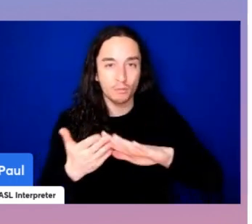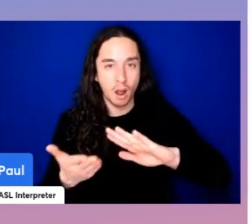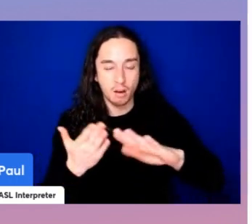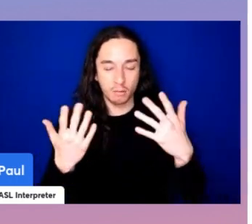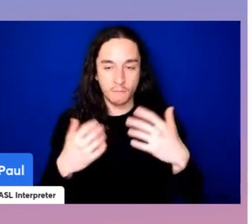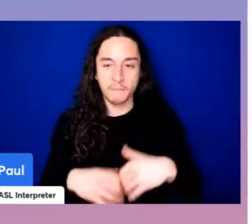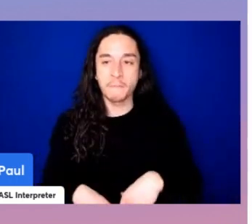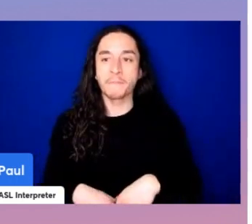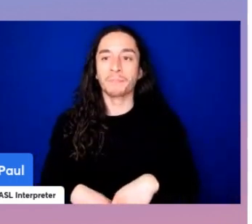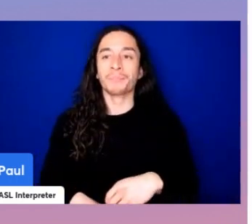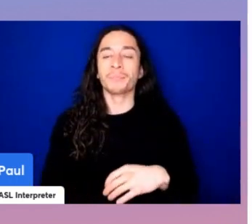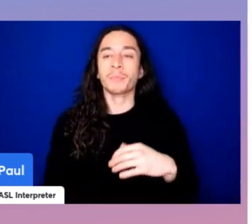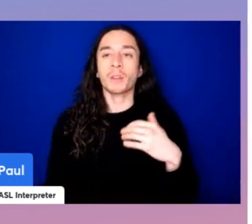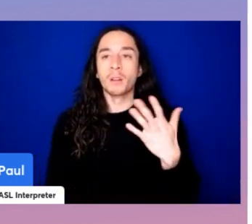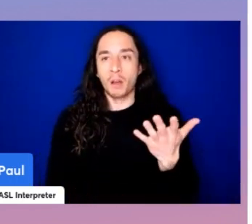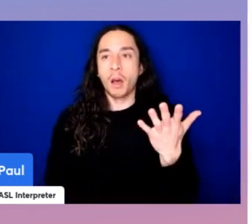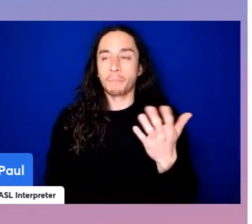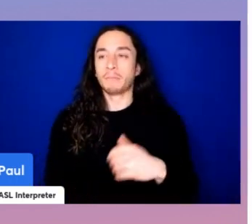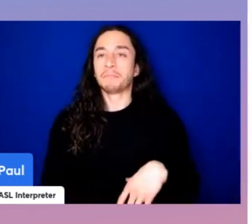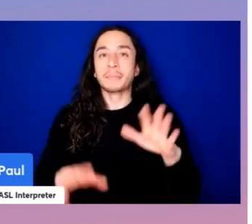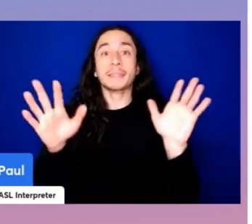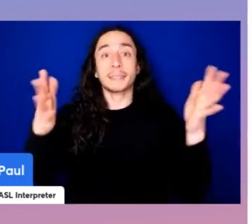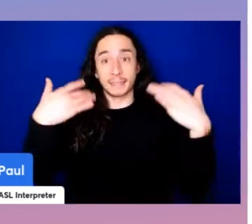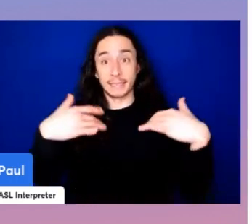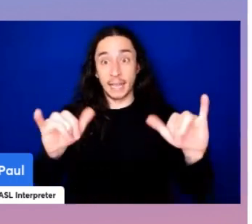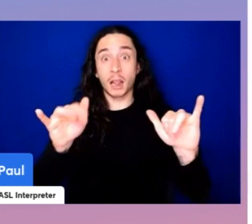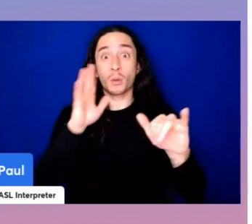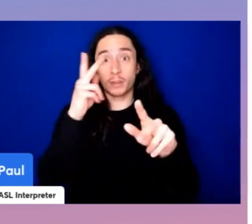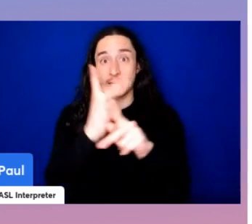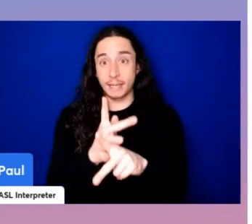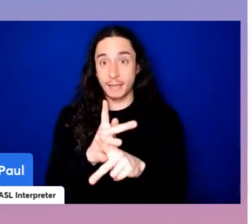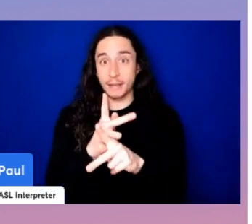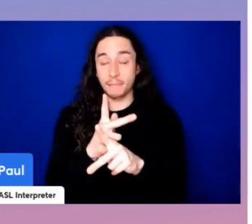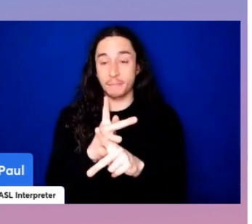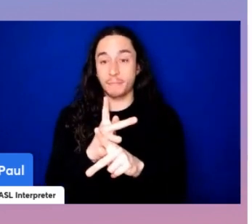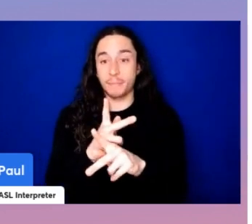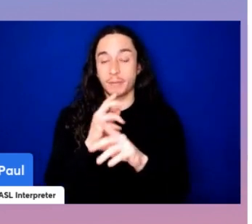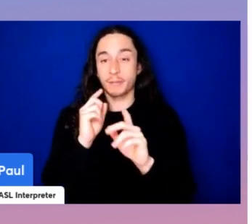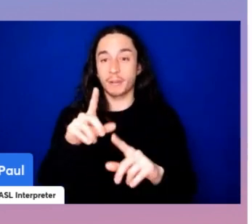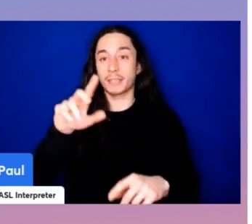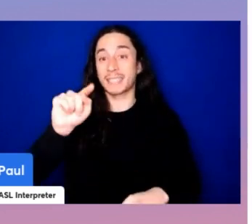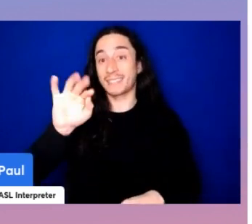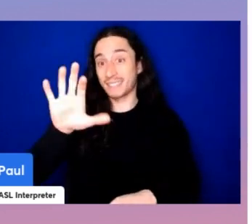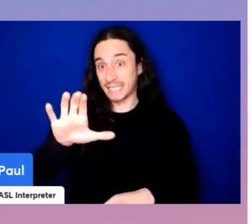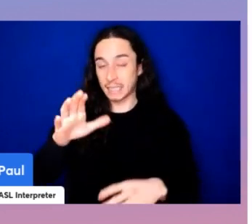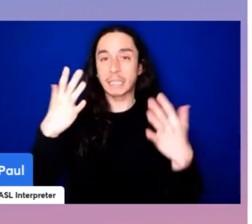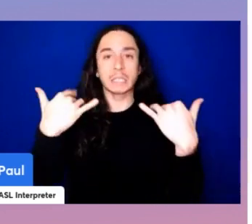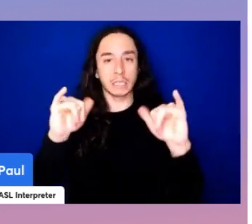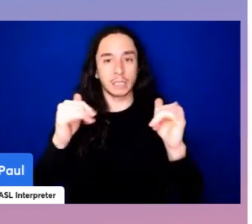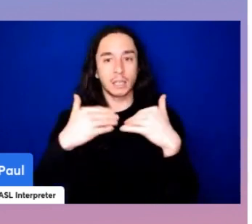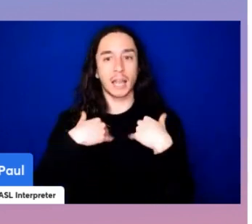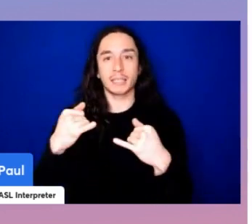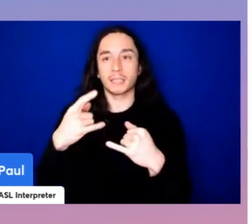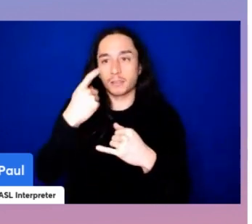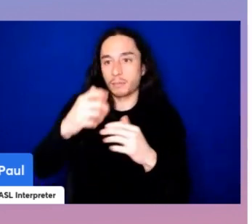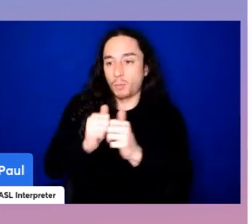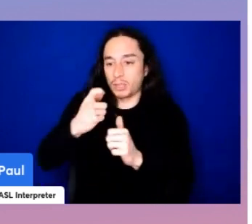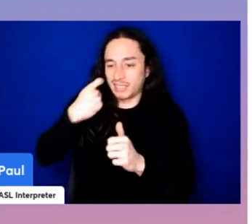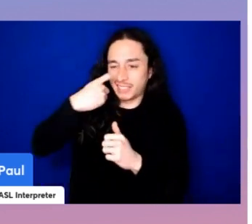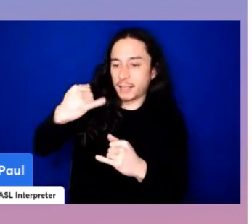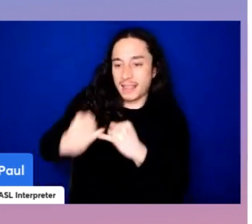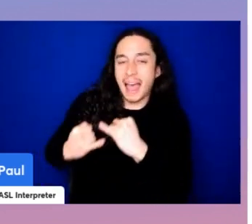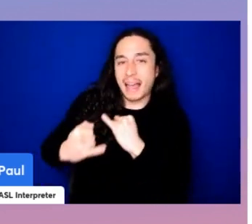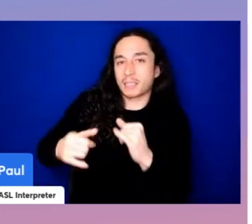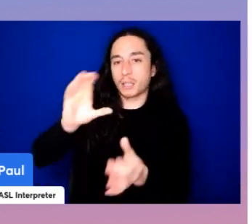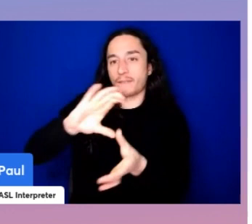that it still maintains TFC still has the last configuration that was